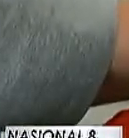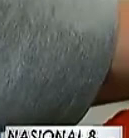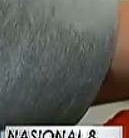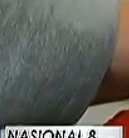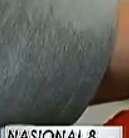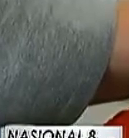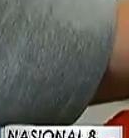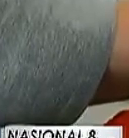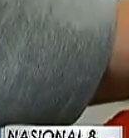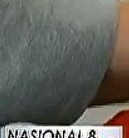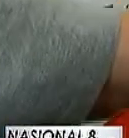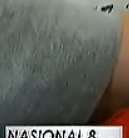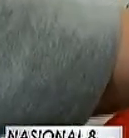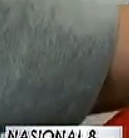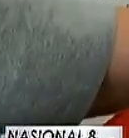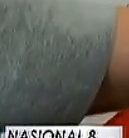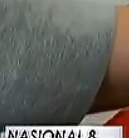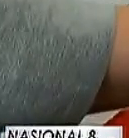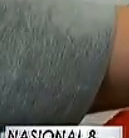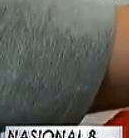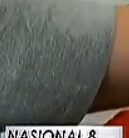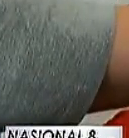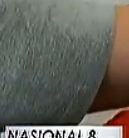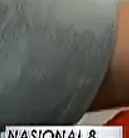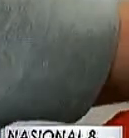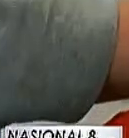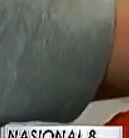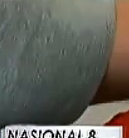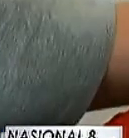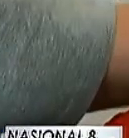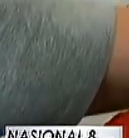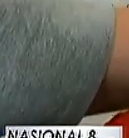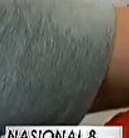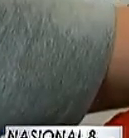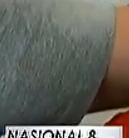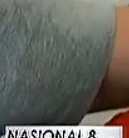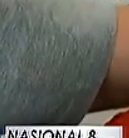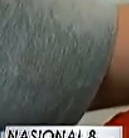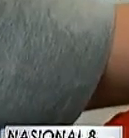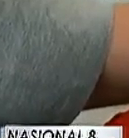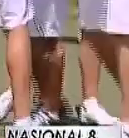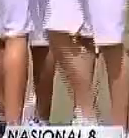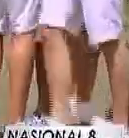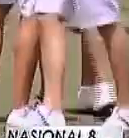and it was the first time I played the Eurasia Cup obviously and obviously got picked this week.